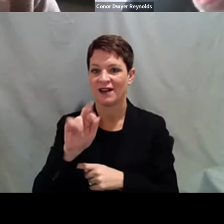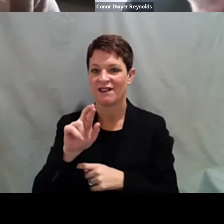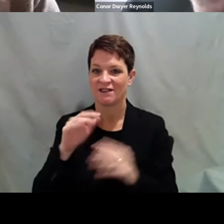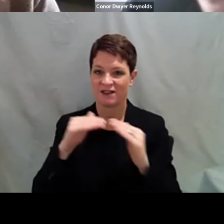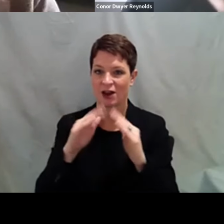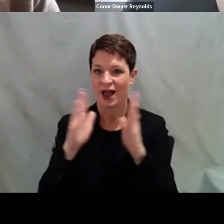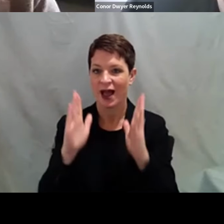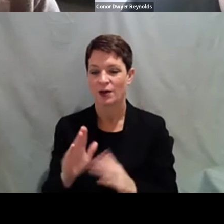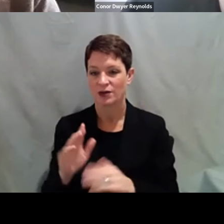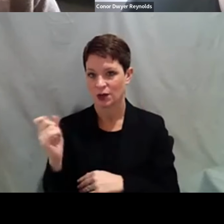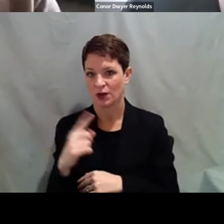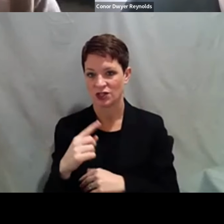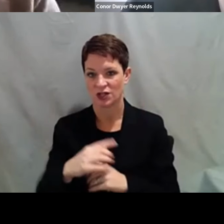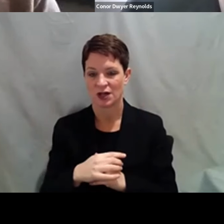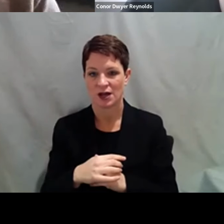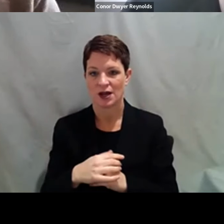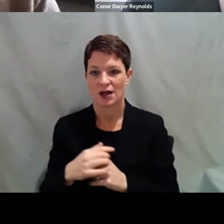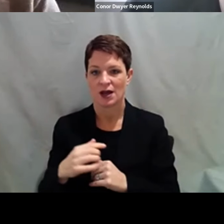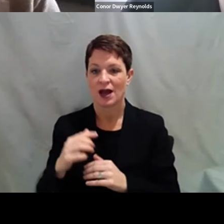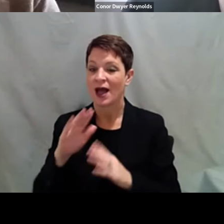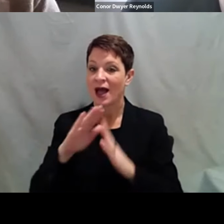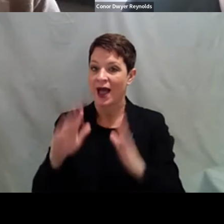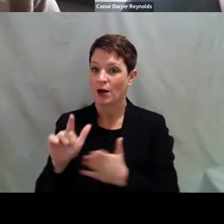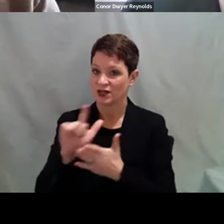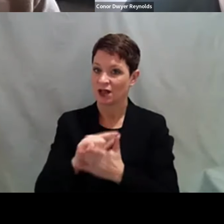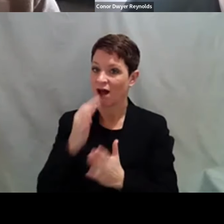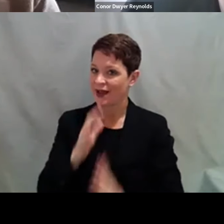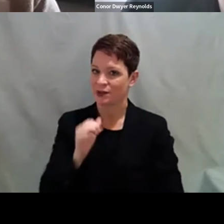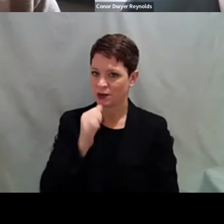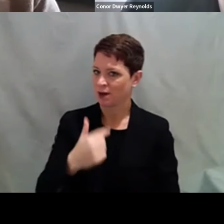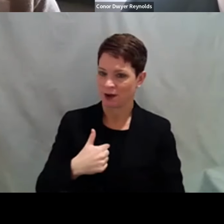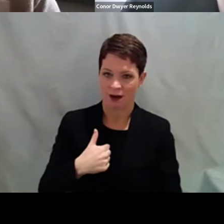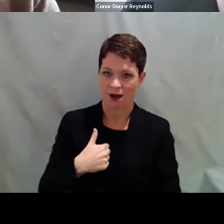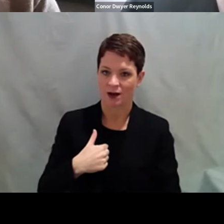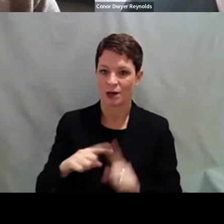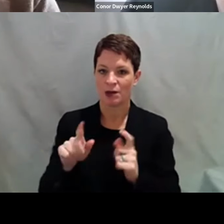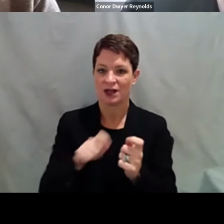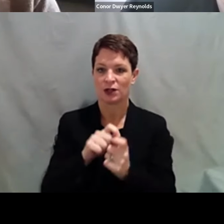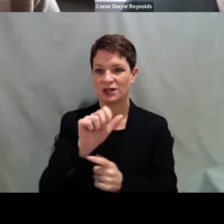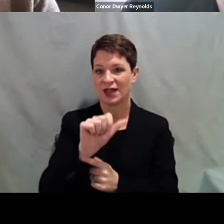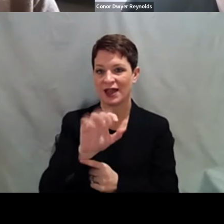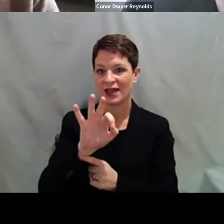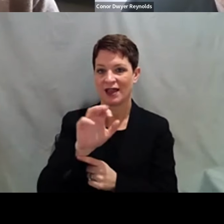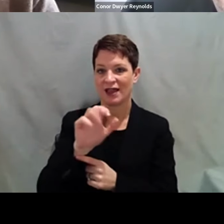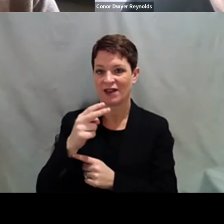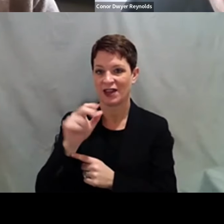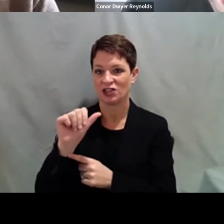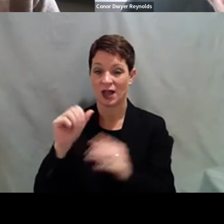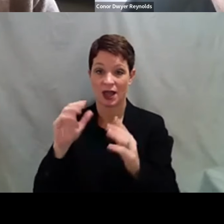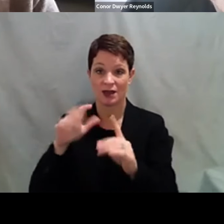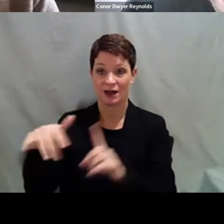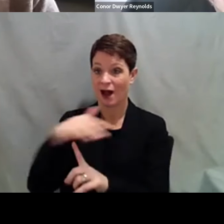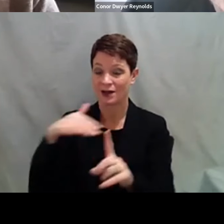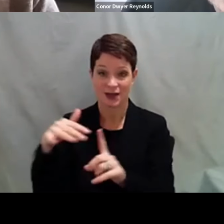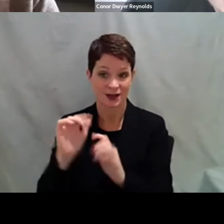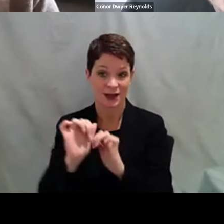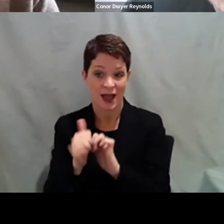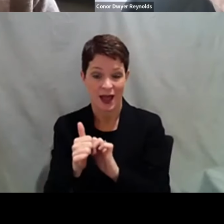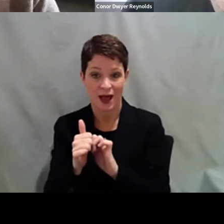furthering fair housing question. I'm not a housing law expert, so I can't say in the specific AFFH context how